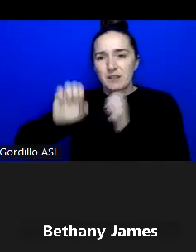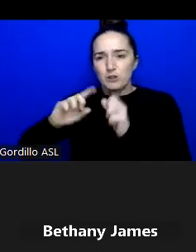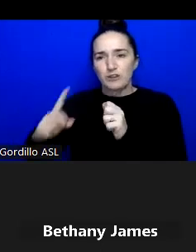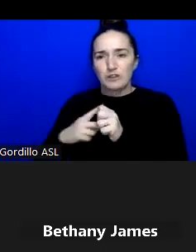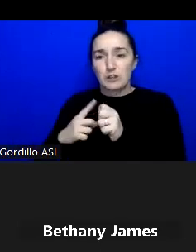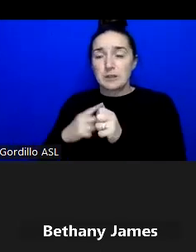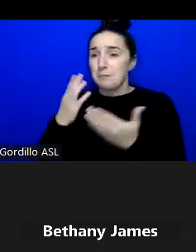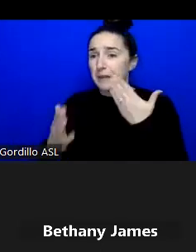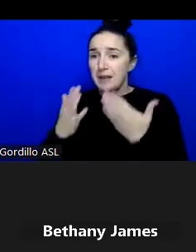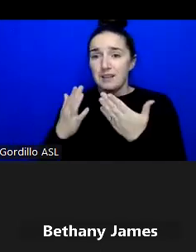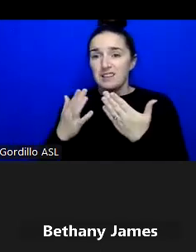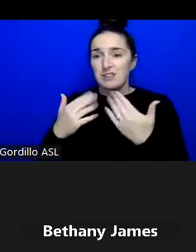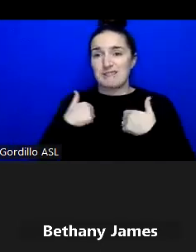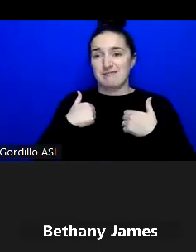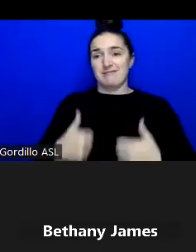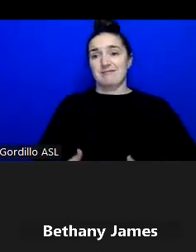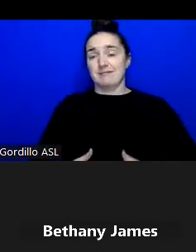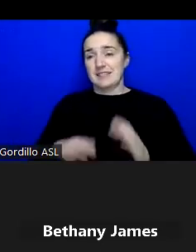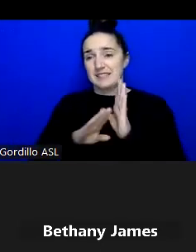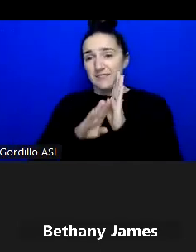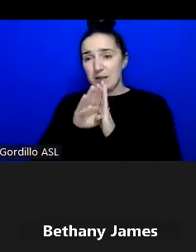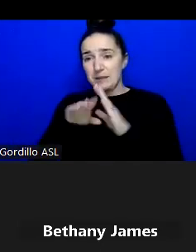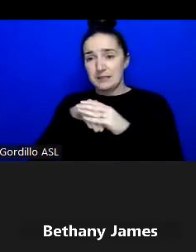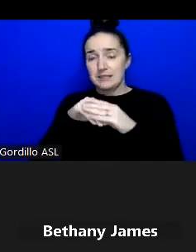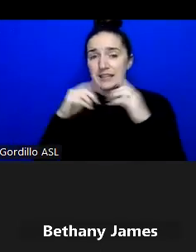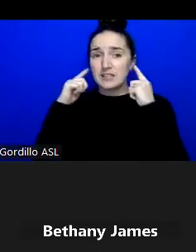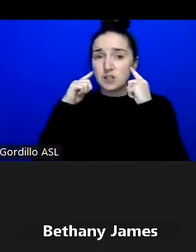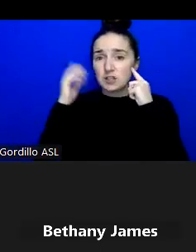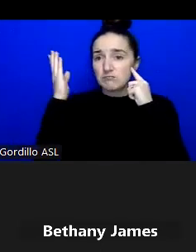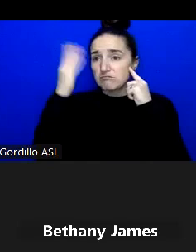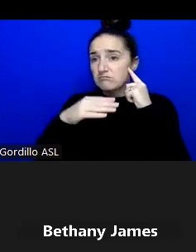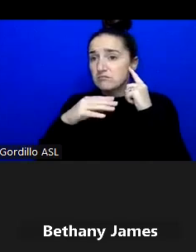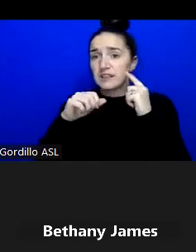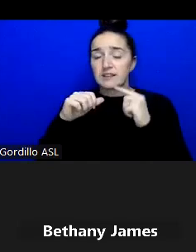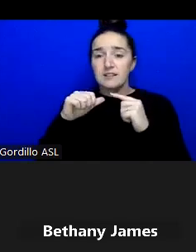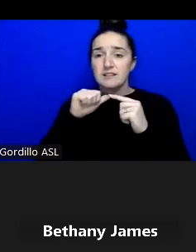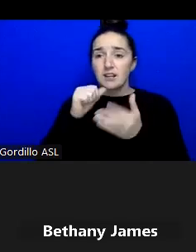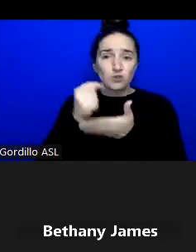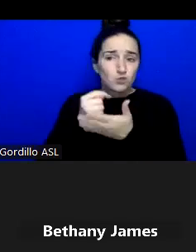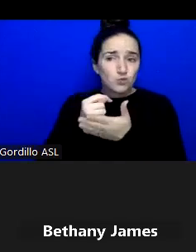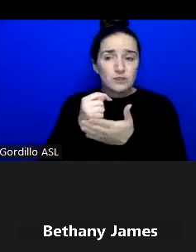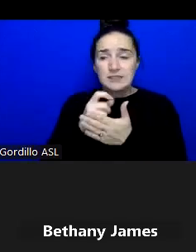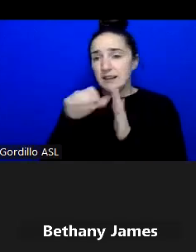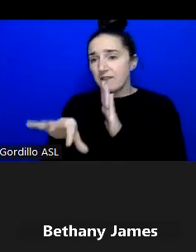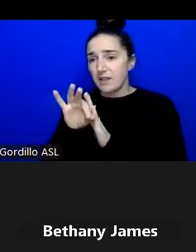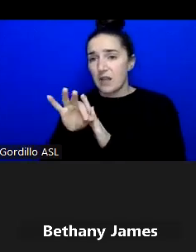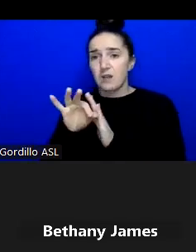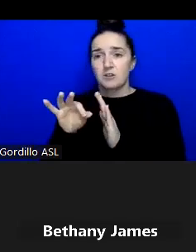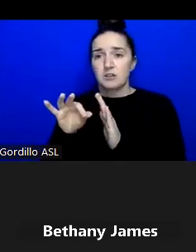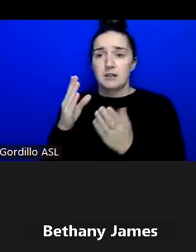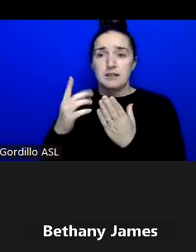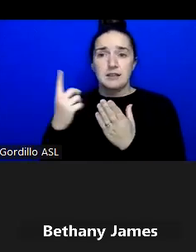on with them? Is there some kind of pathology that is maybe going undetected and potentially untreated? Something that could be potentially